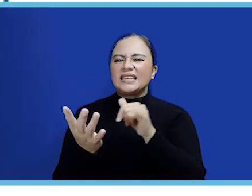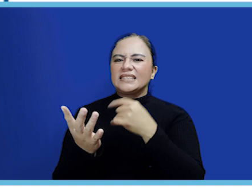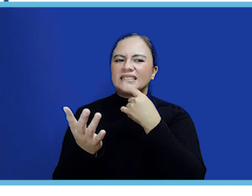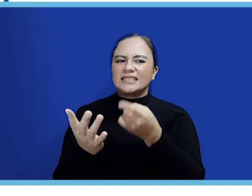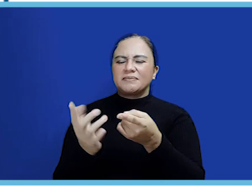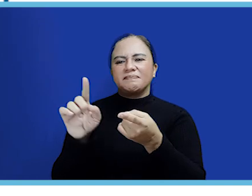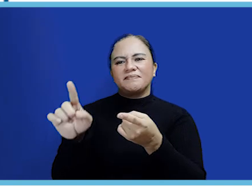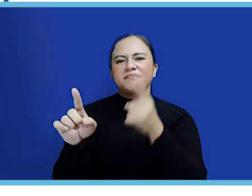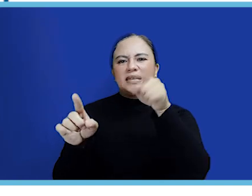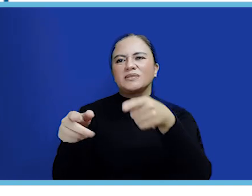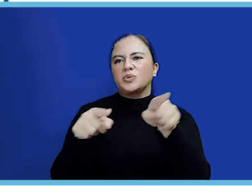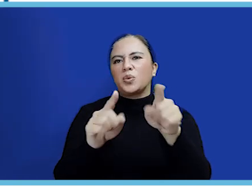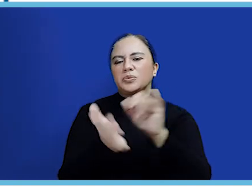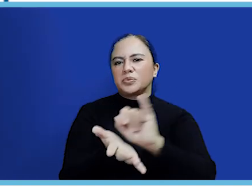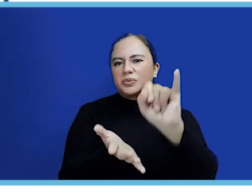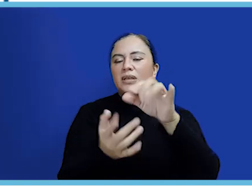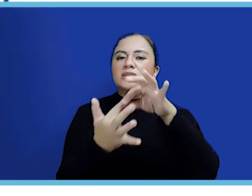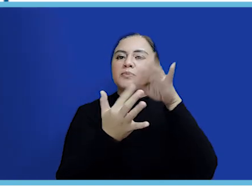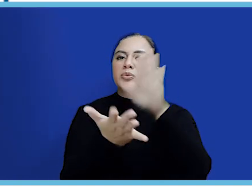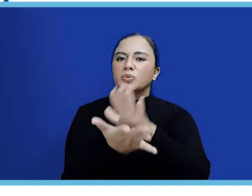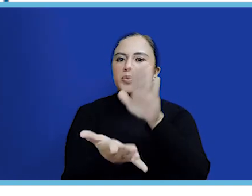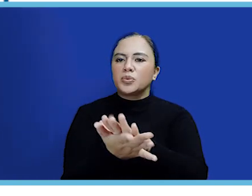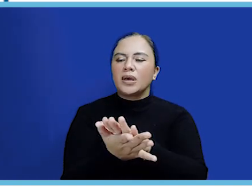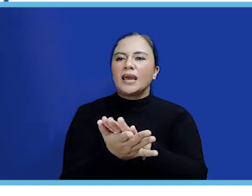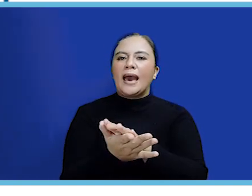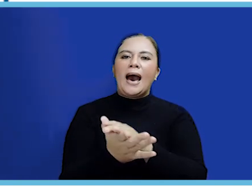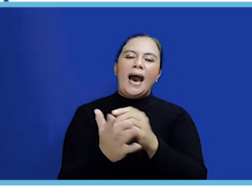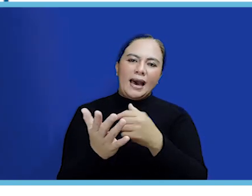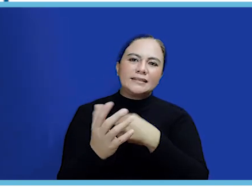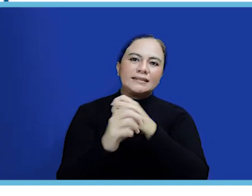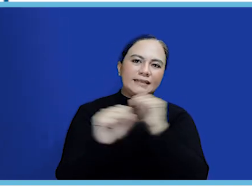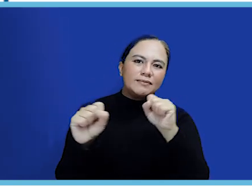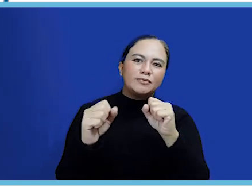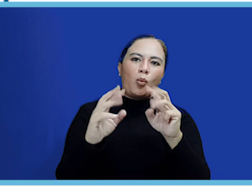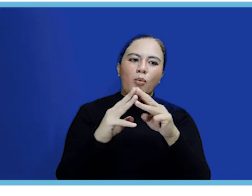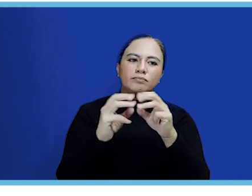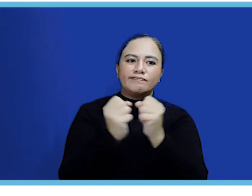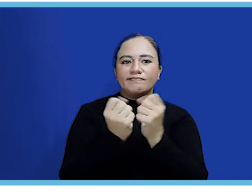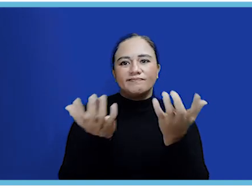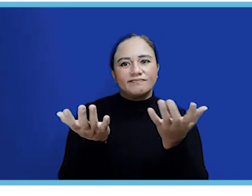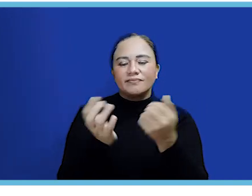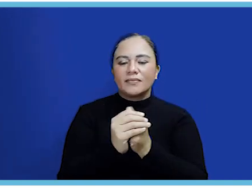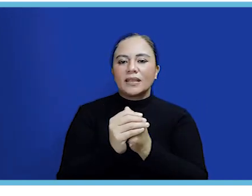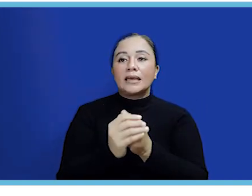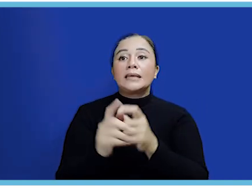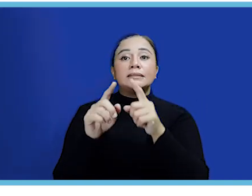used to justify having institutions, special schools, and sheltered workshops.